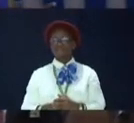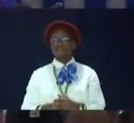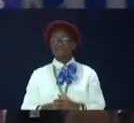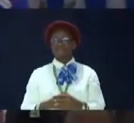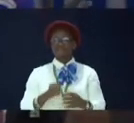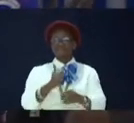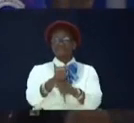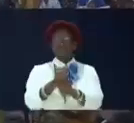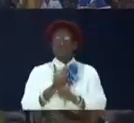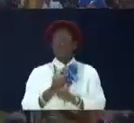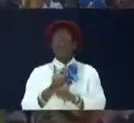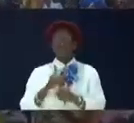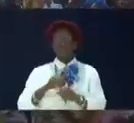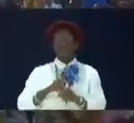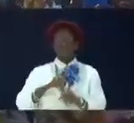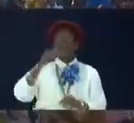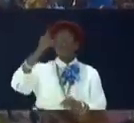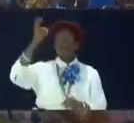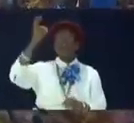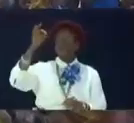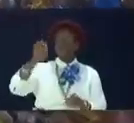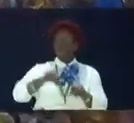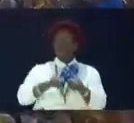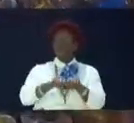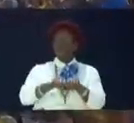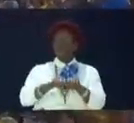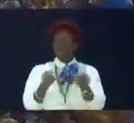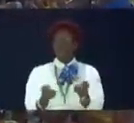Receive spiritual breakthrough